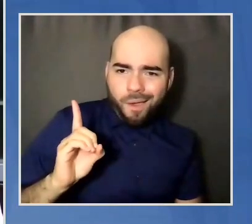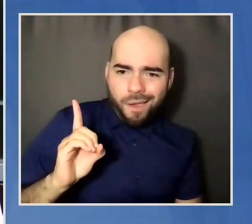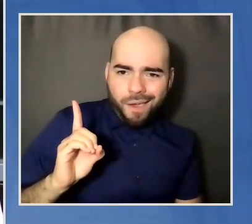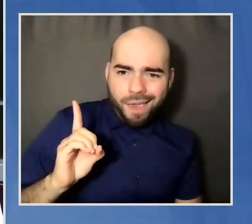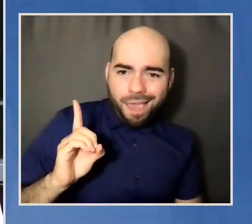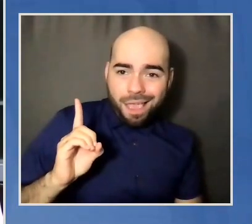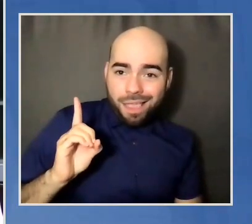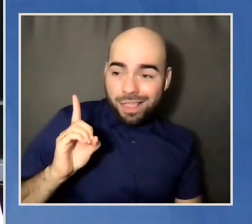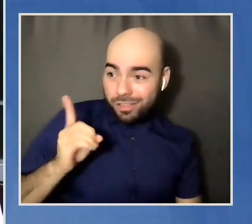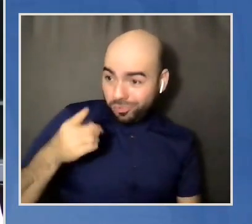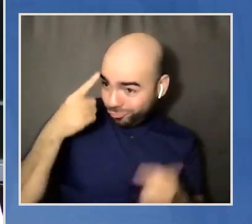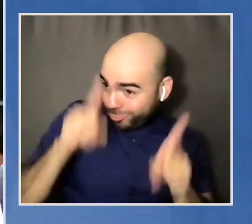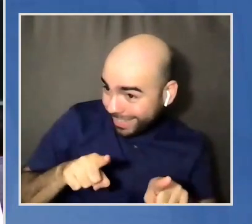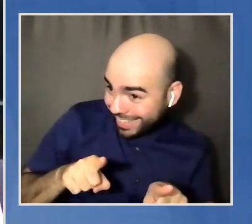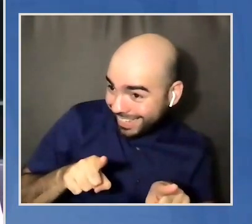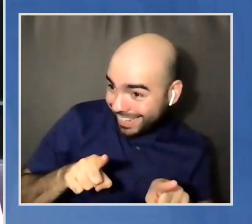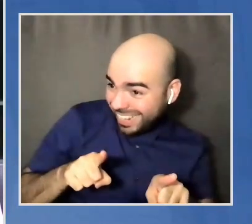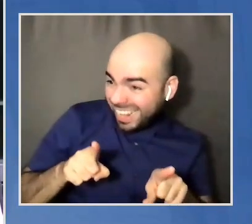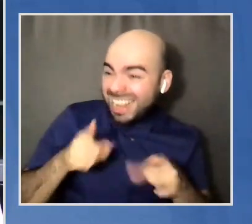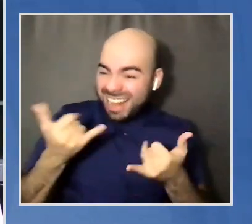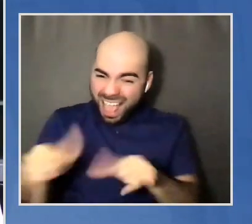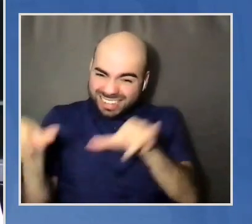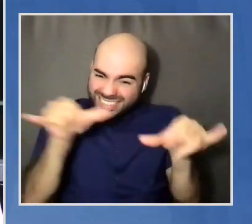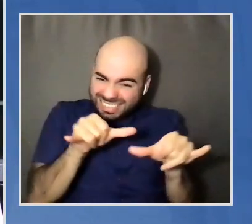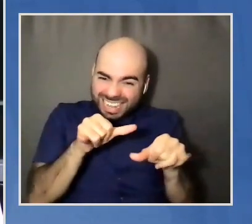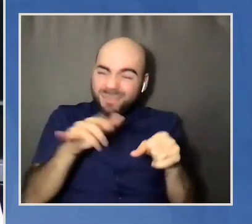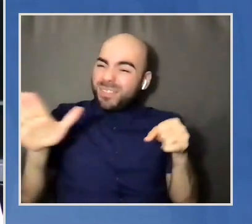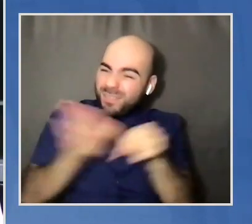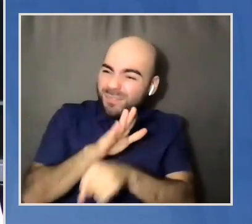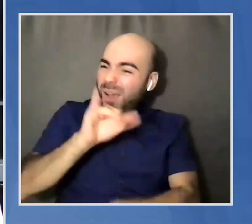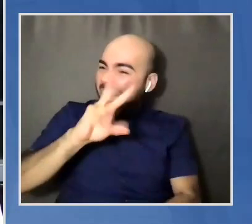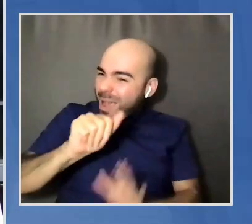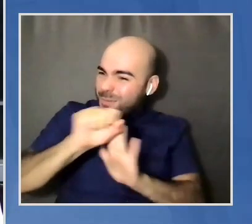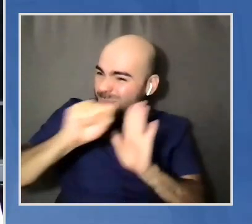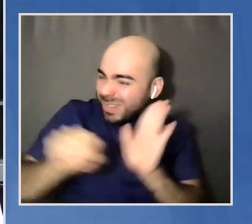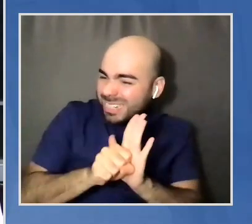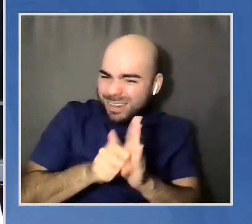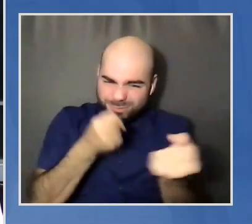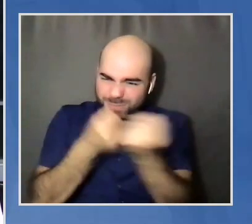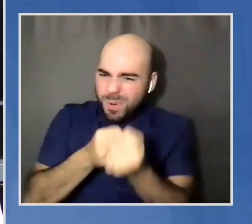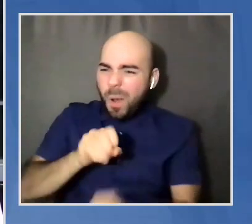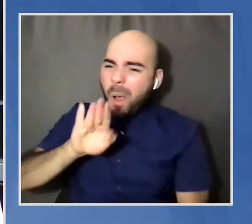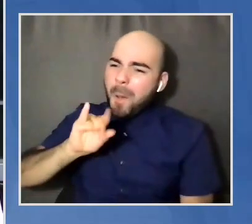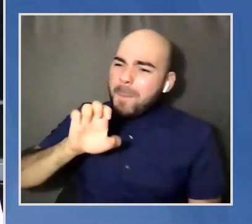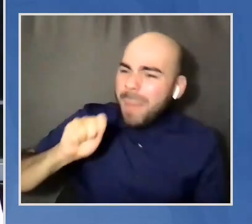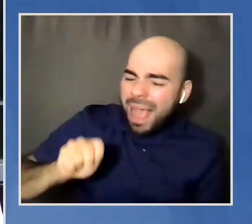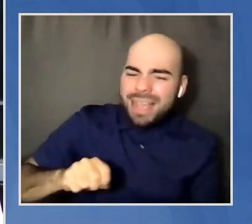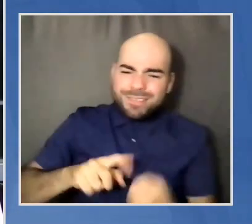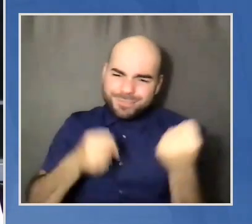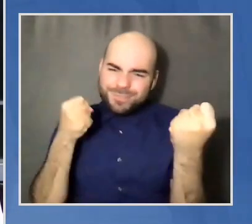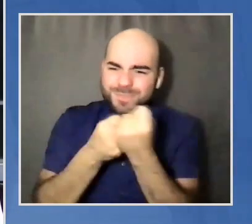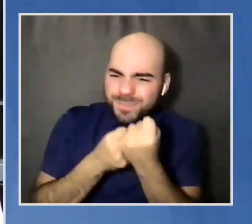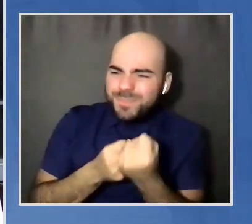How do you feel about doing that for an entire state, for Joe and Kamala? Woo!